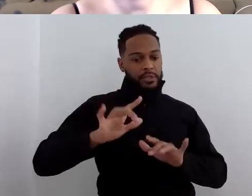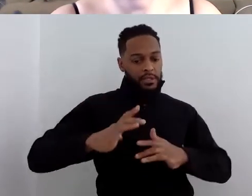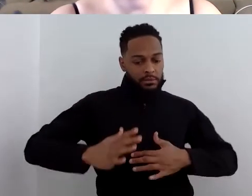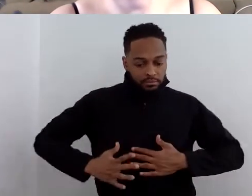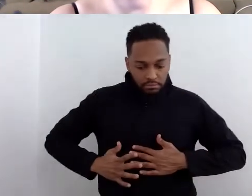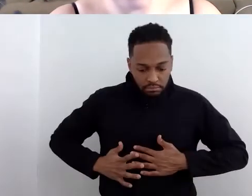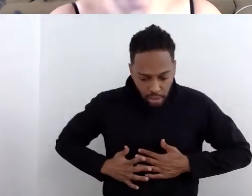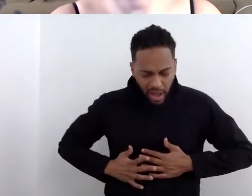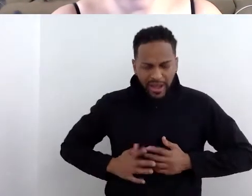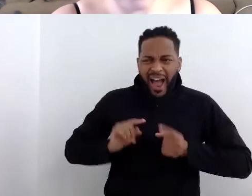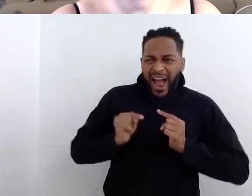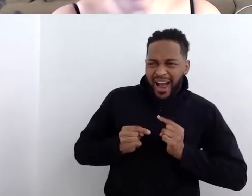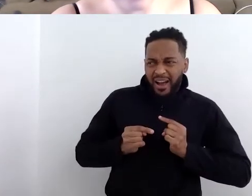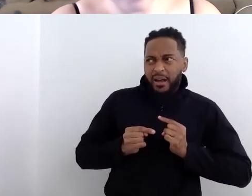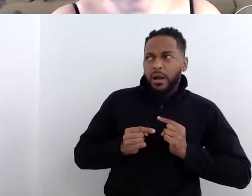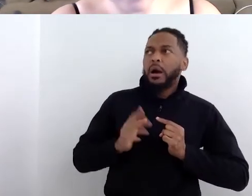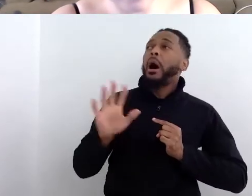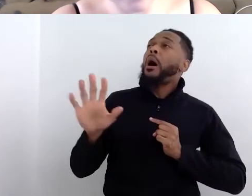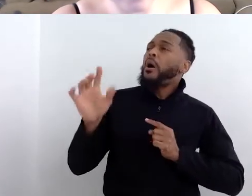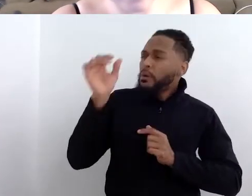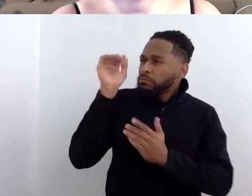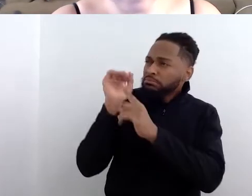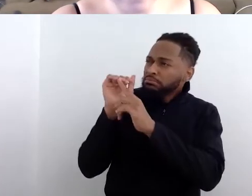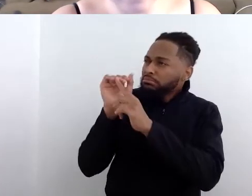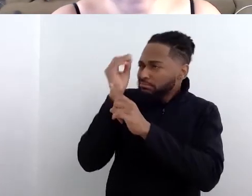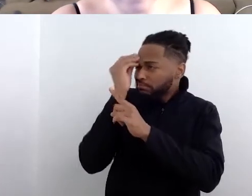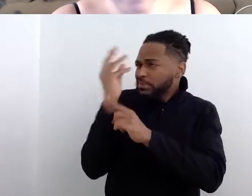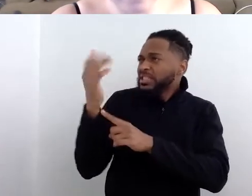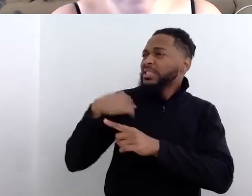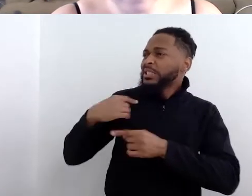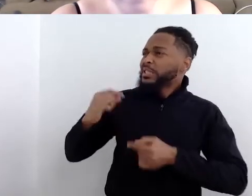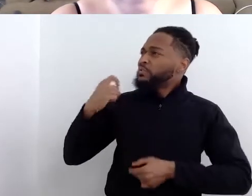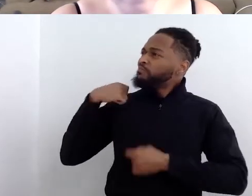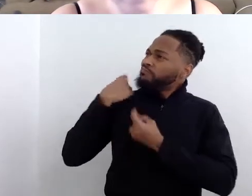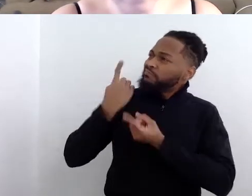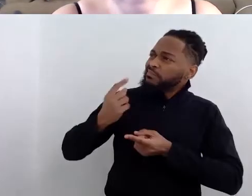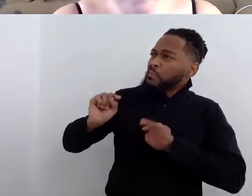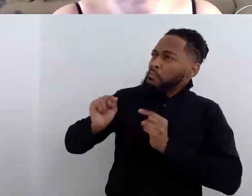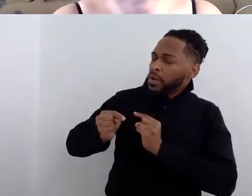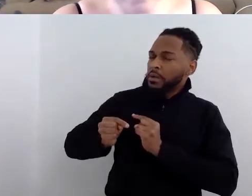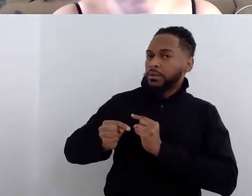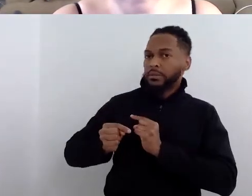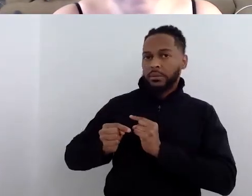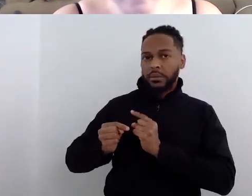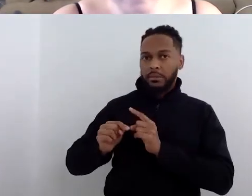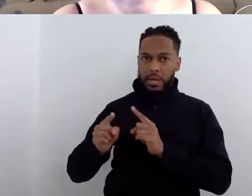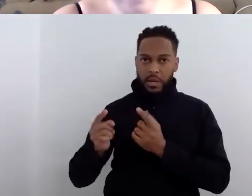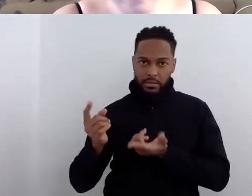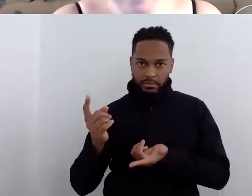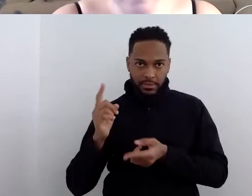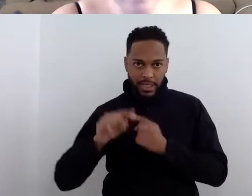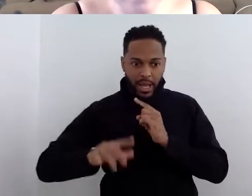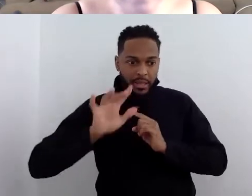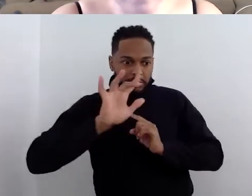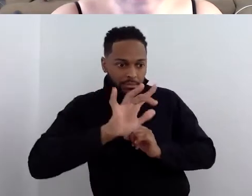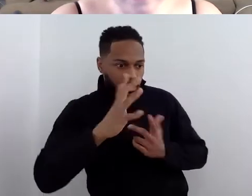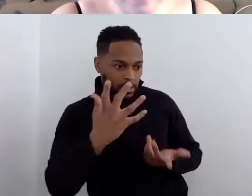that reminds me I've been having reflux or whatever. But so you have to have your list of things, and if you leave something off,